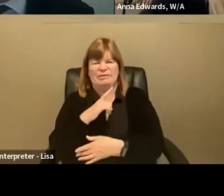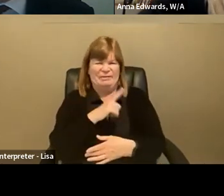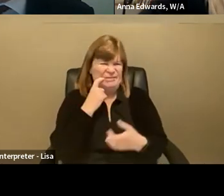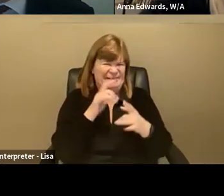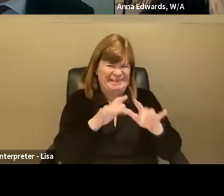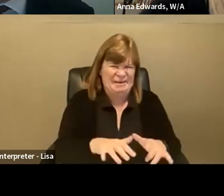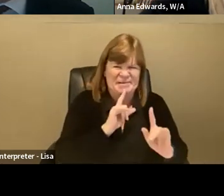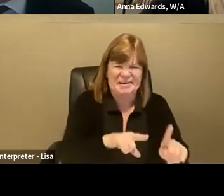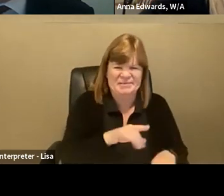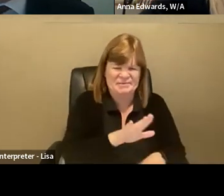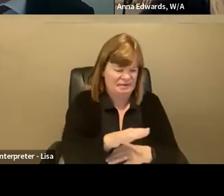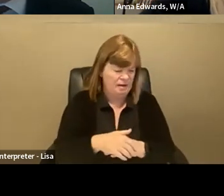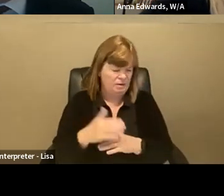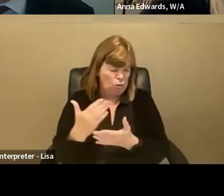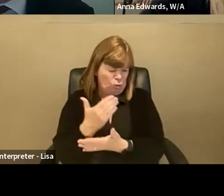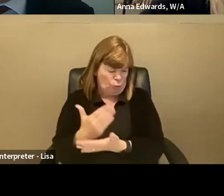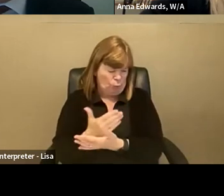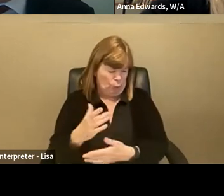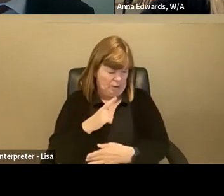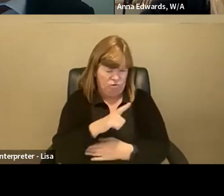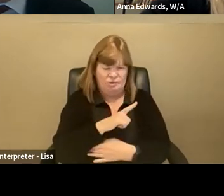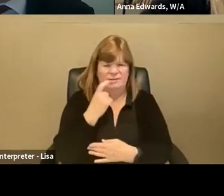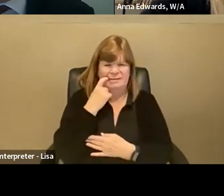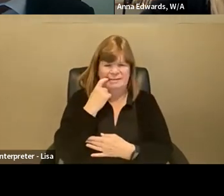So there is new legislation that has